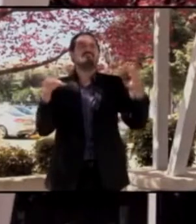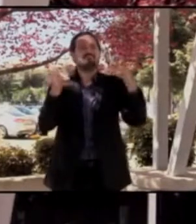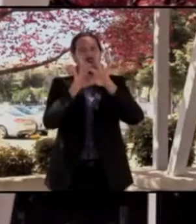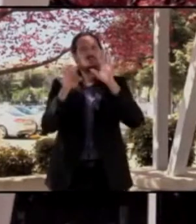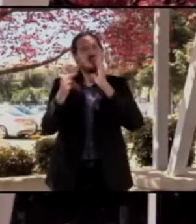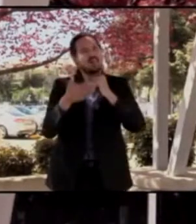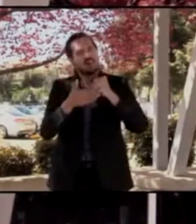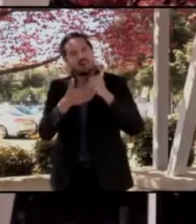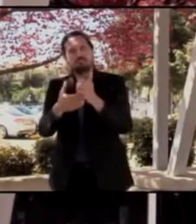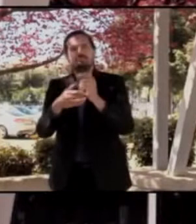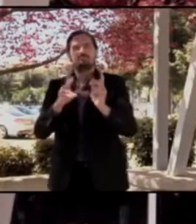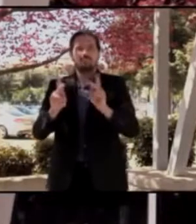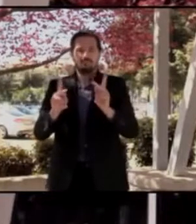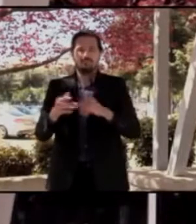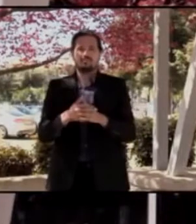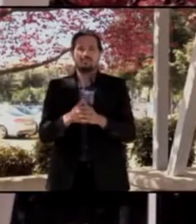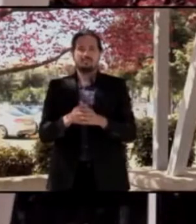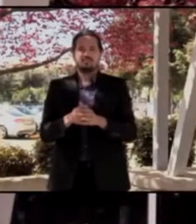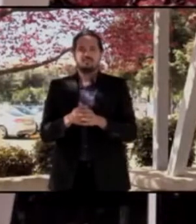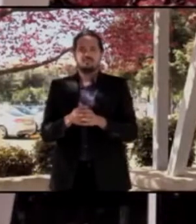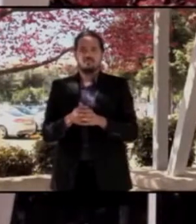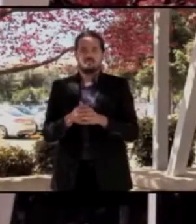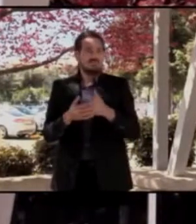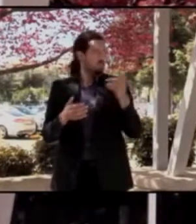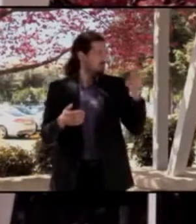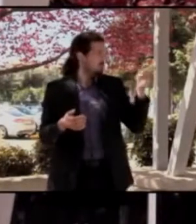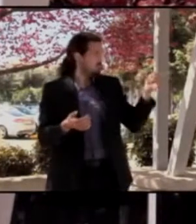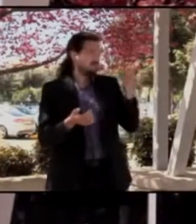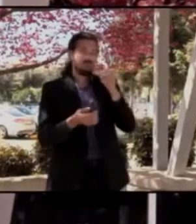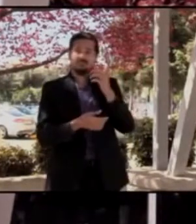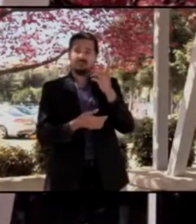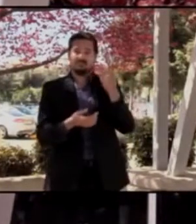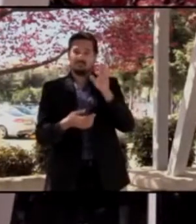or share regarding vaccine availability?